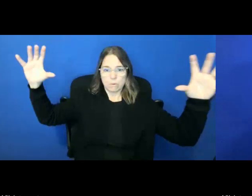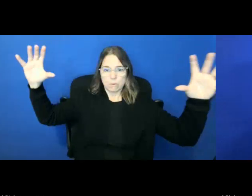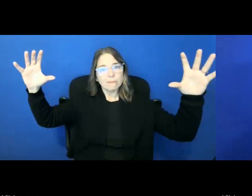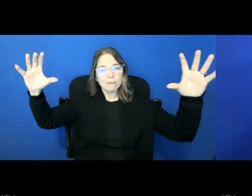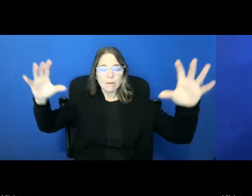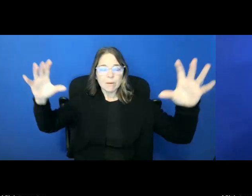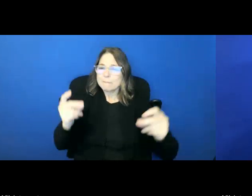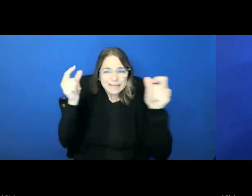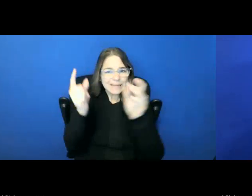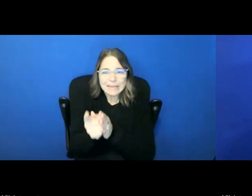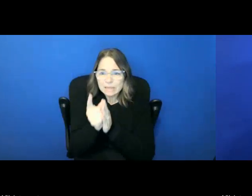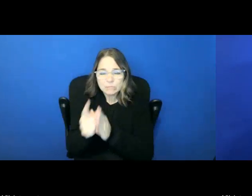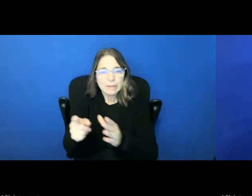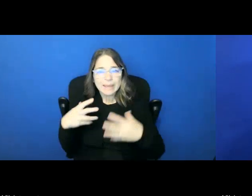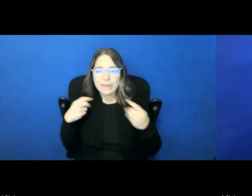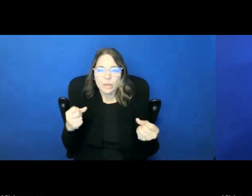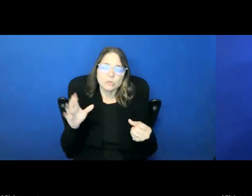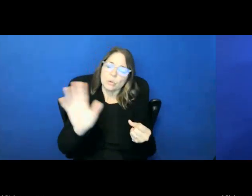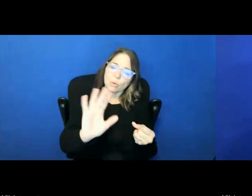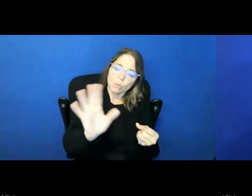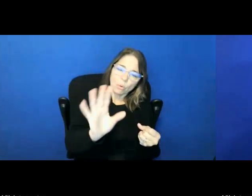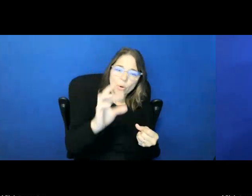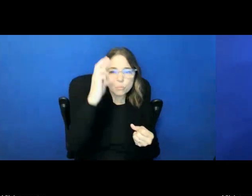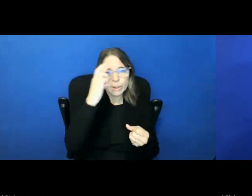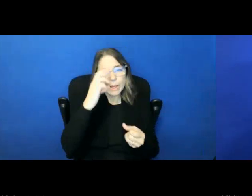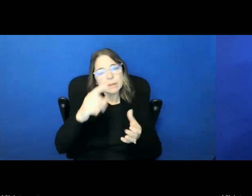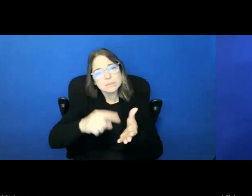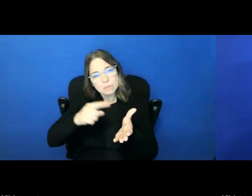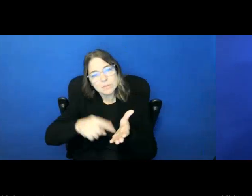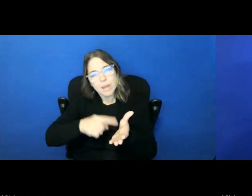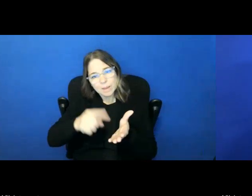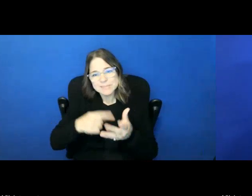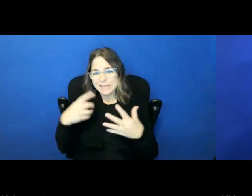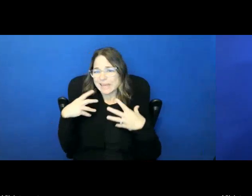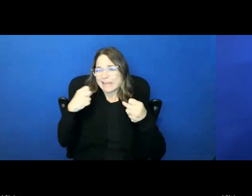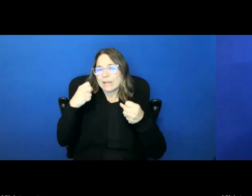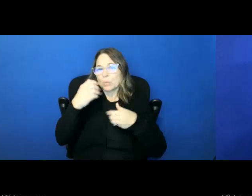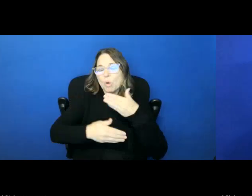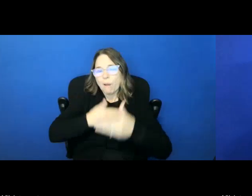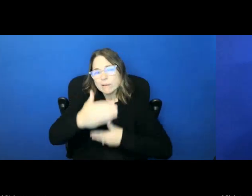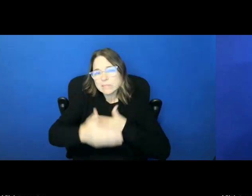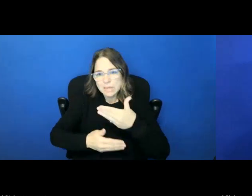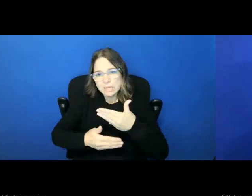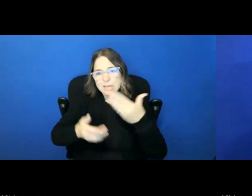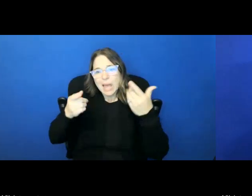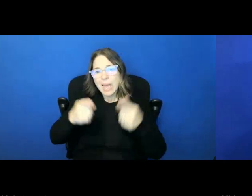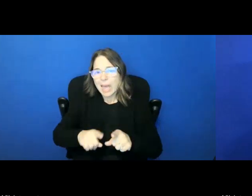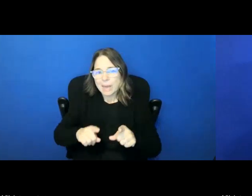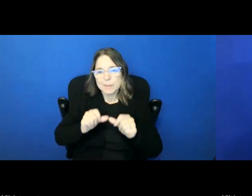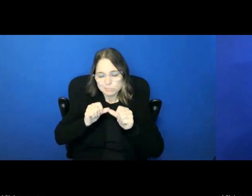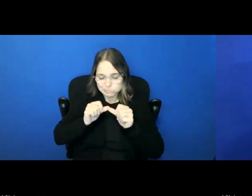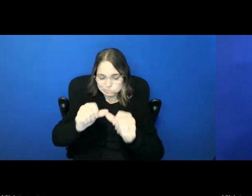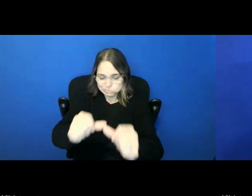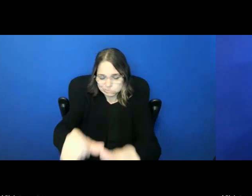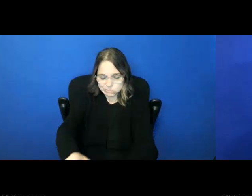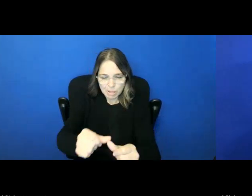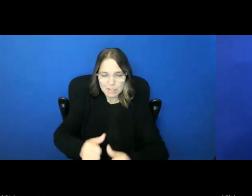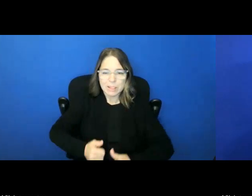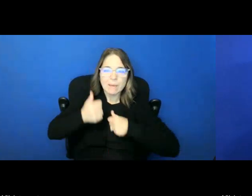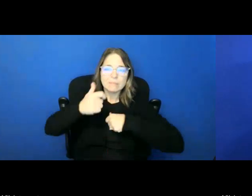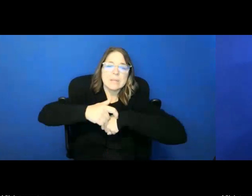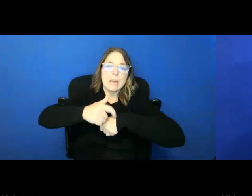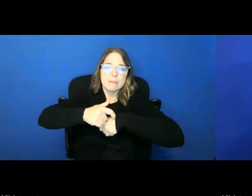delivered. You should be immediately healed, and not realizing that sometimes the healing happens and it's a lifetime